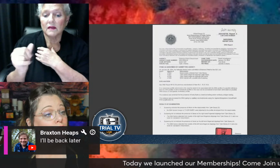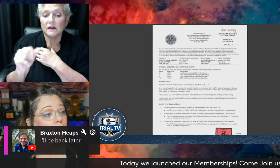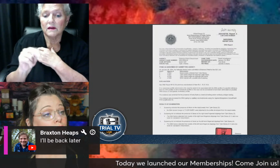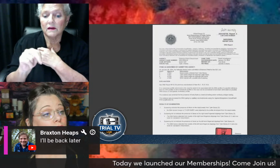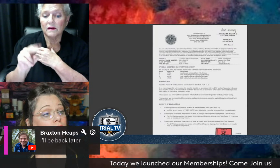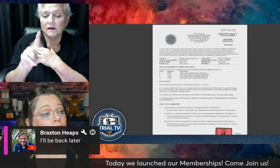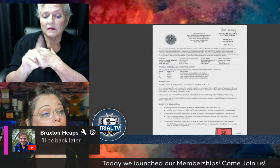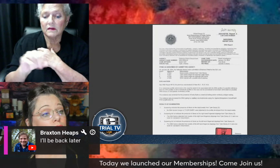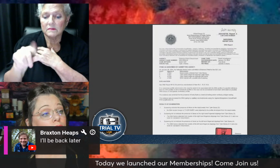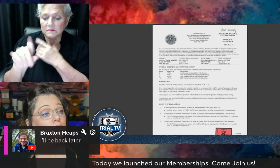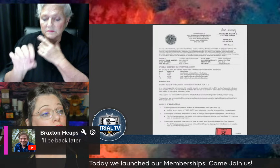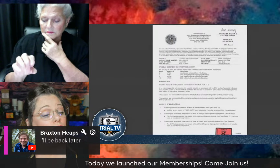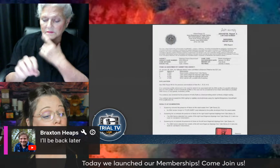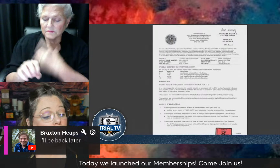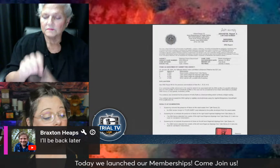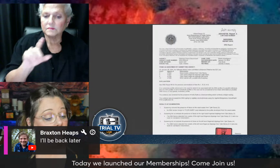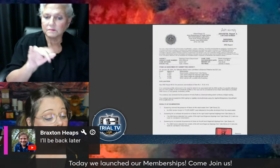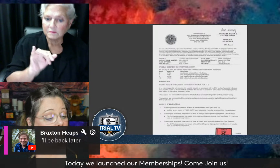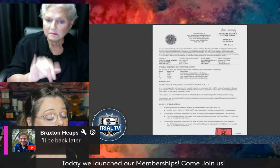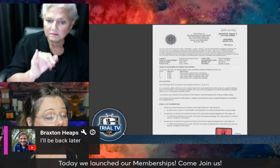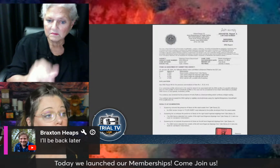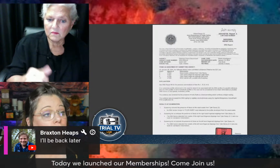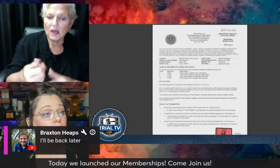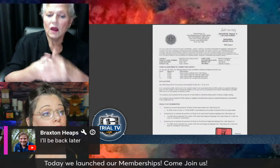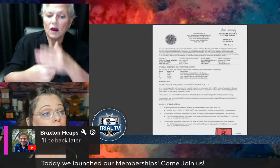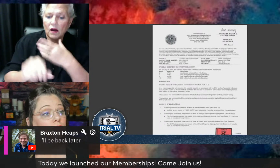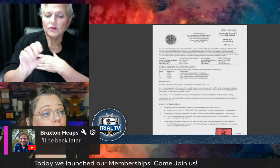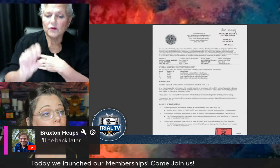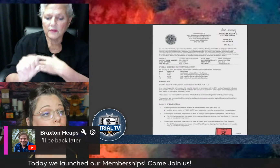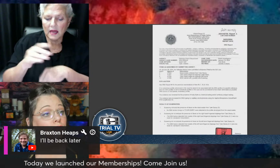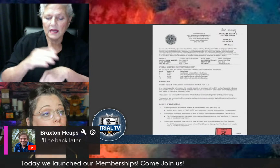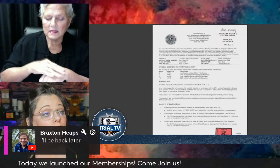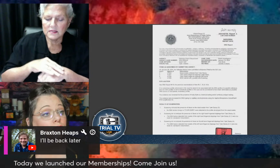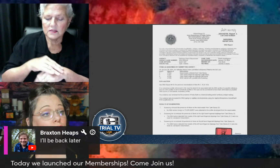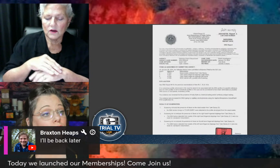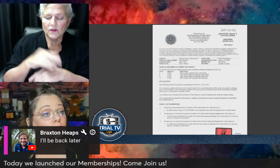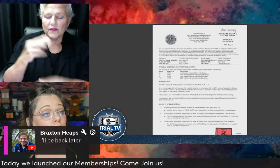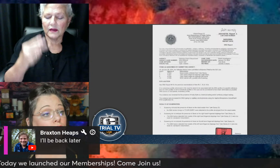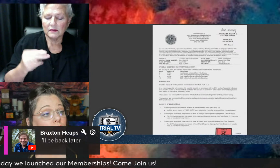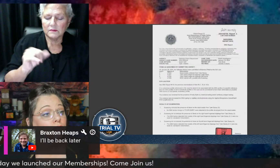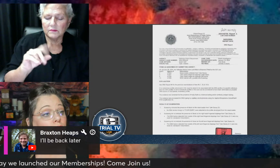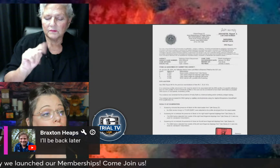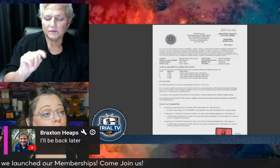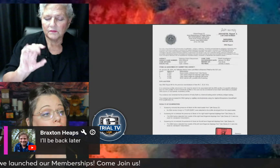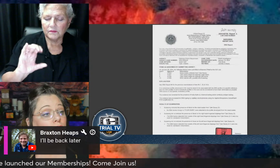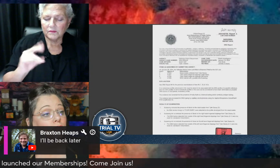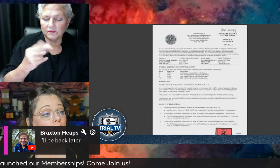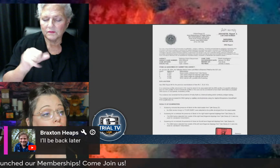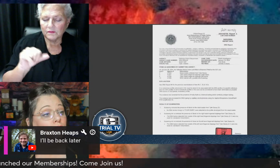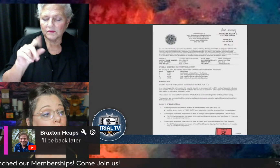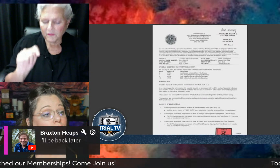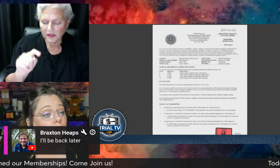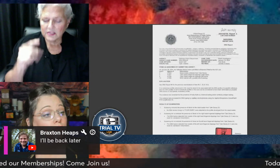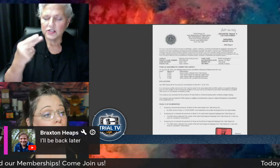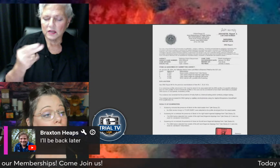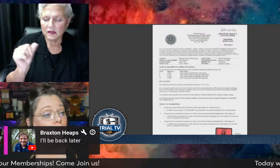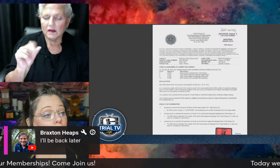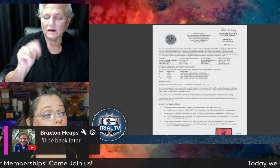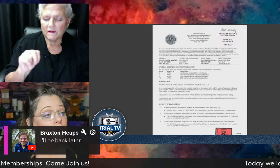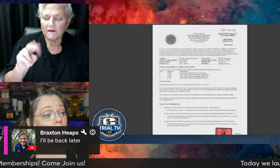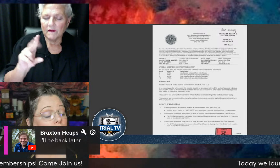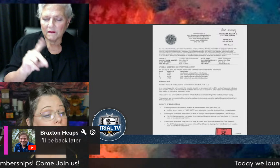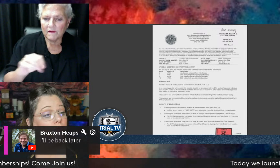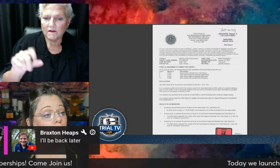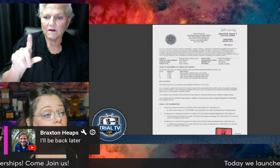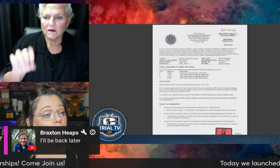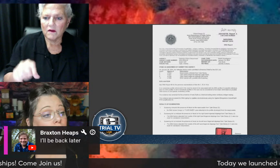from swabs of the area under the S on the hatchet handle indicated a mixture of 2 individuals. The profile of